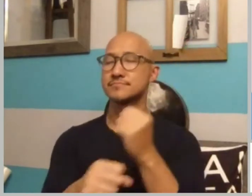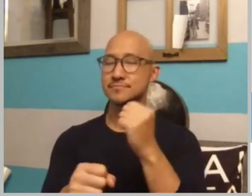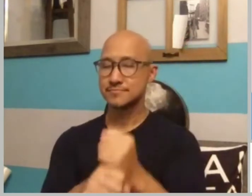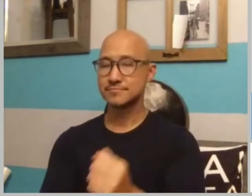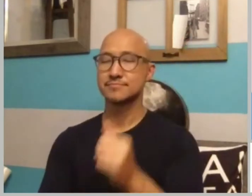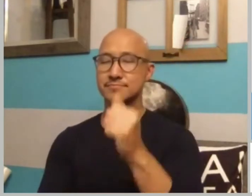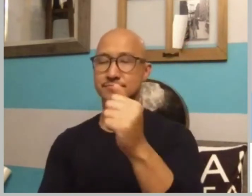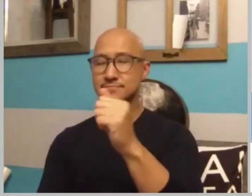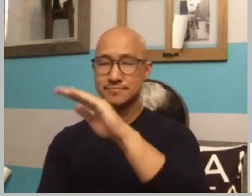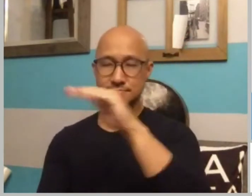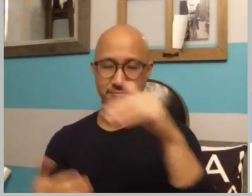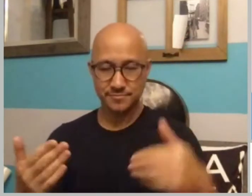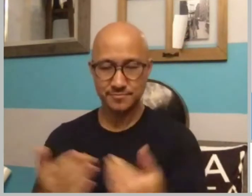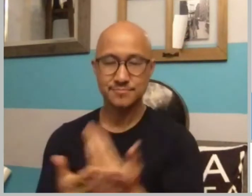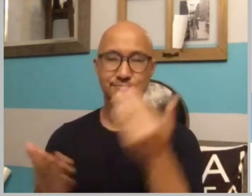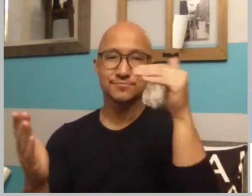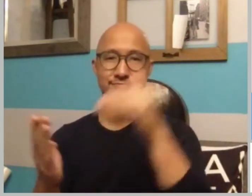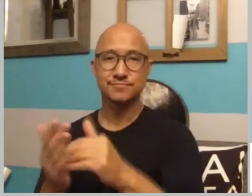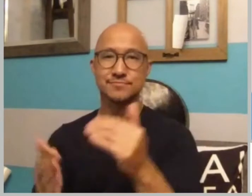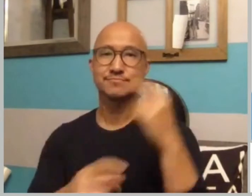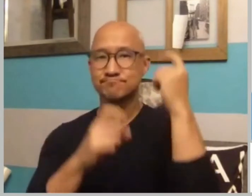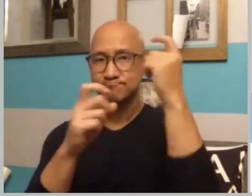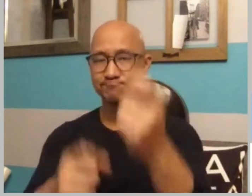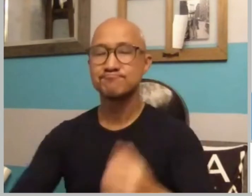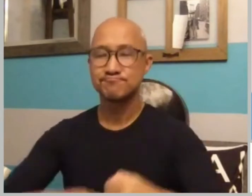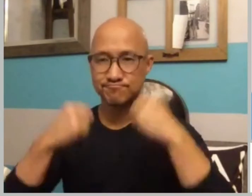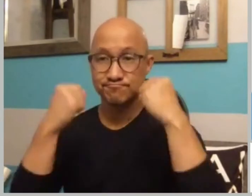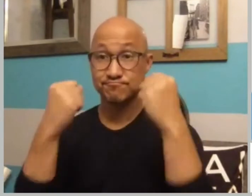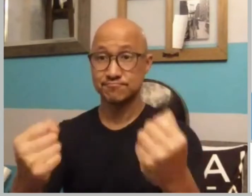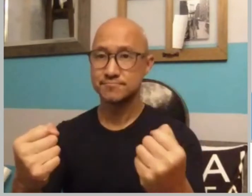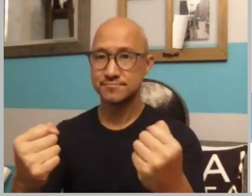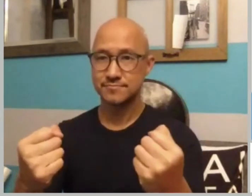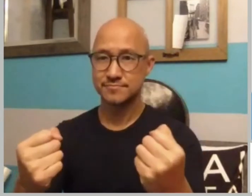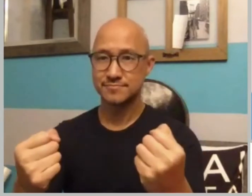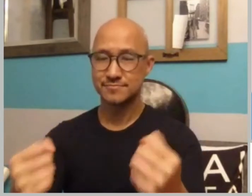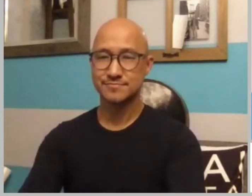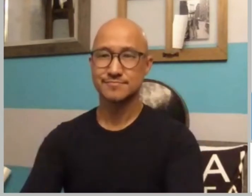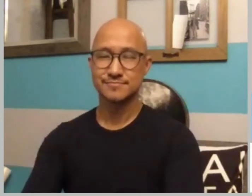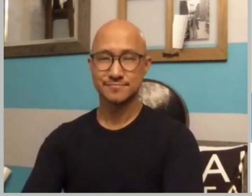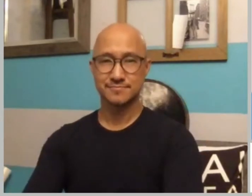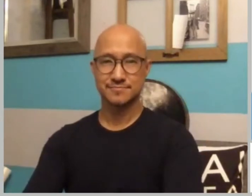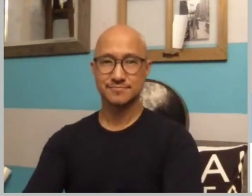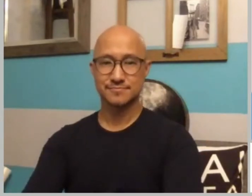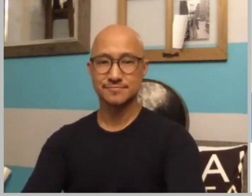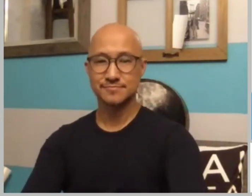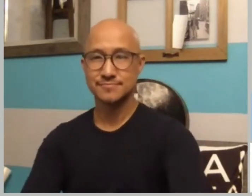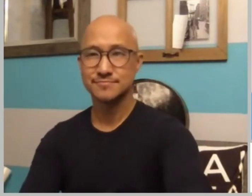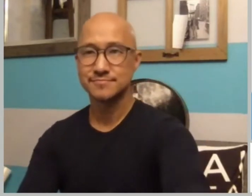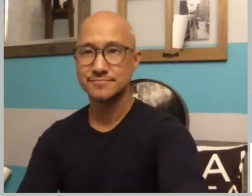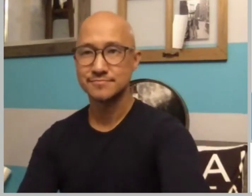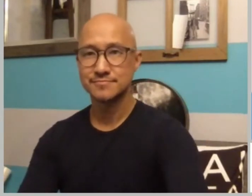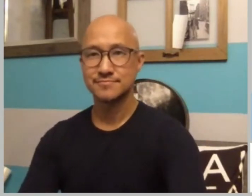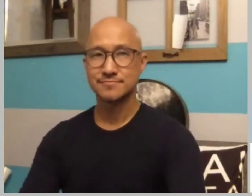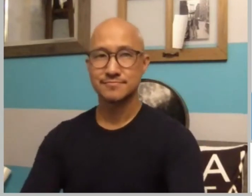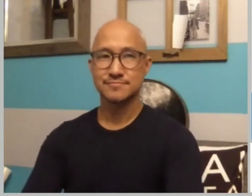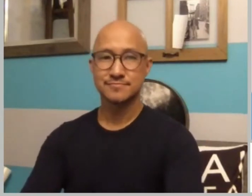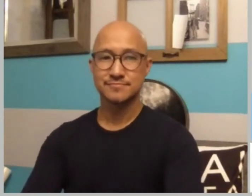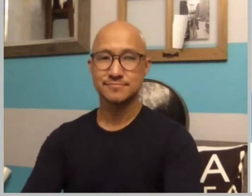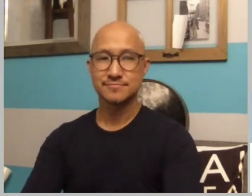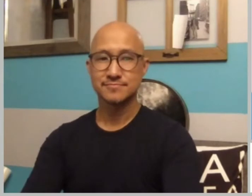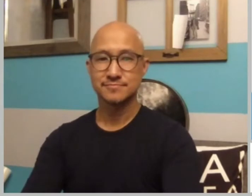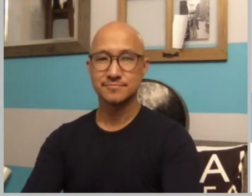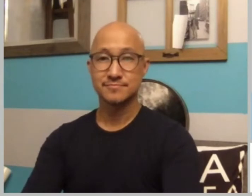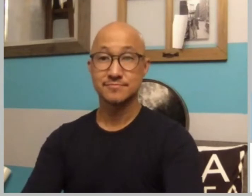and establish you. All right. So, when you're going through that pain, you know what, that doesn't define who you